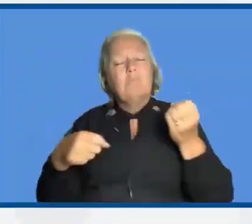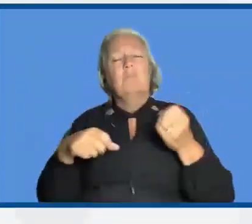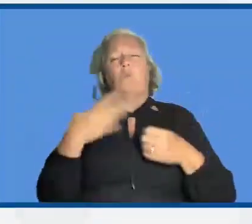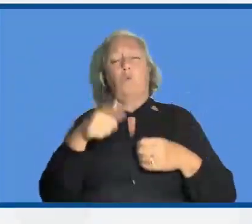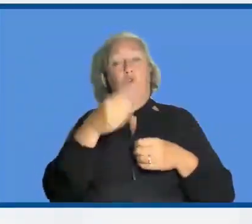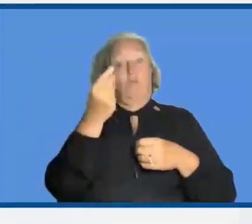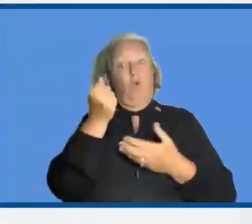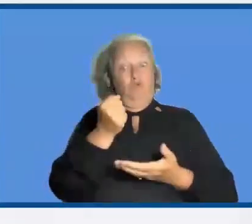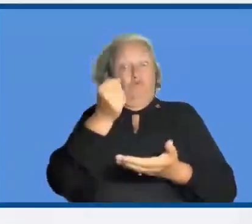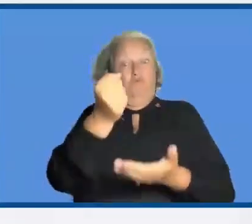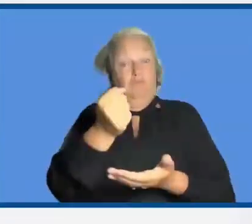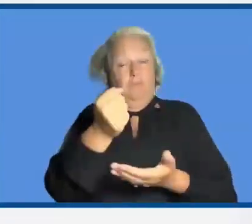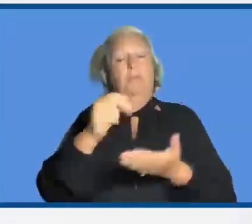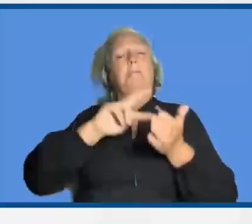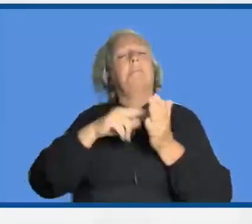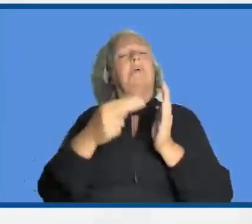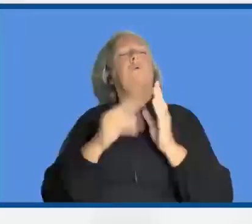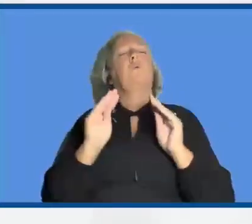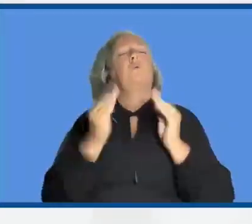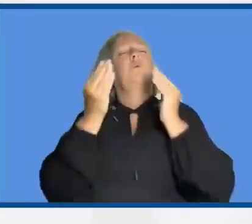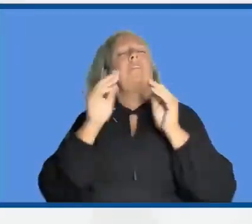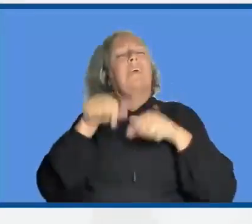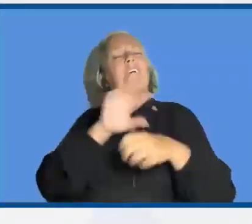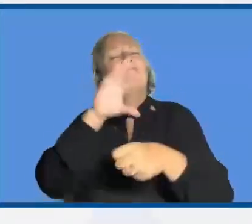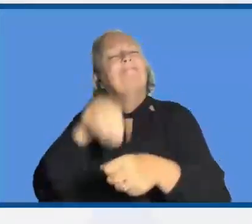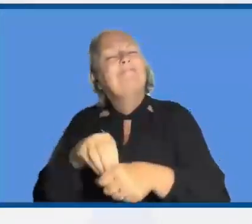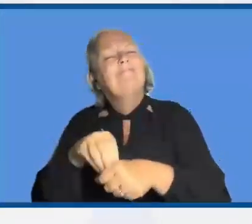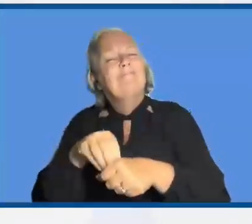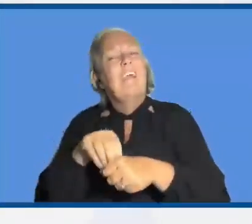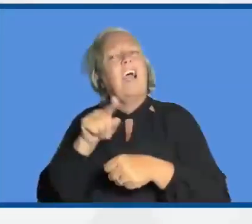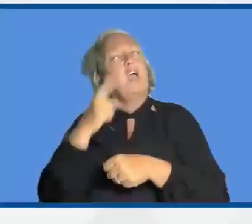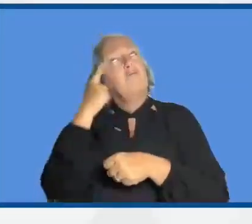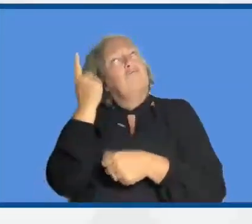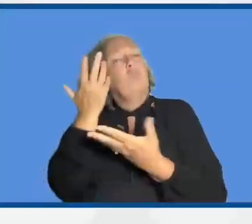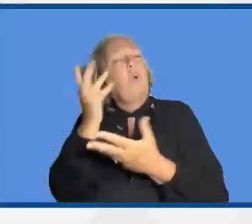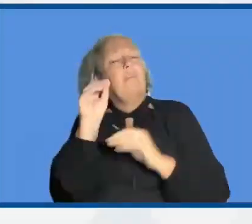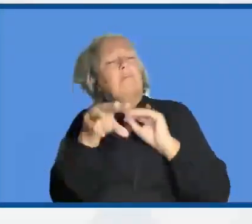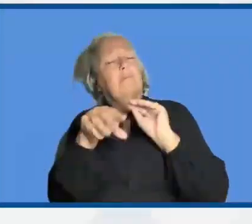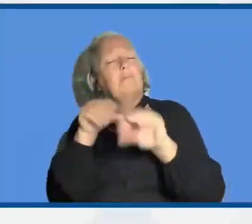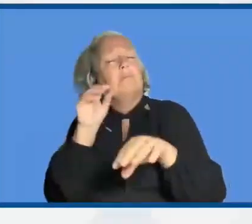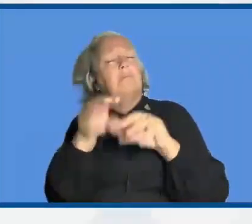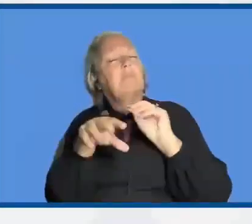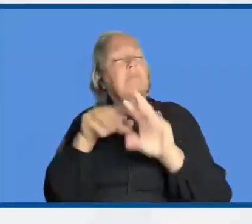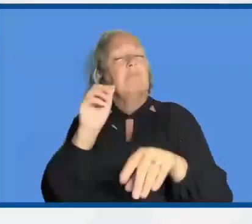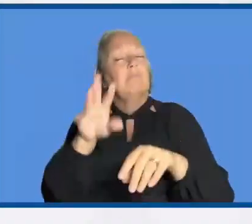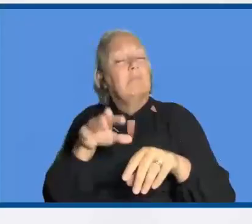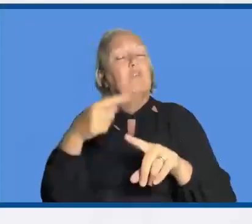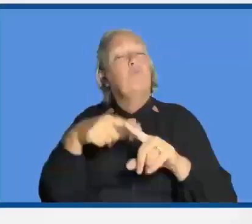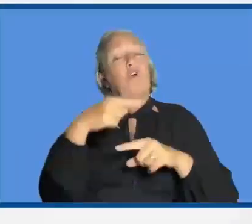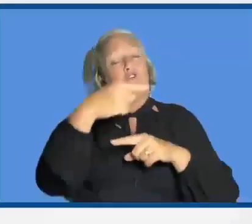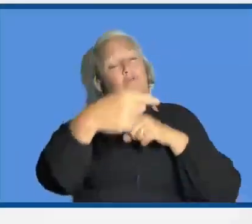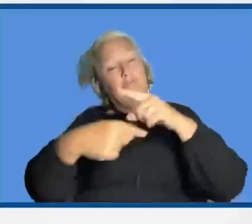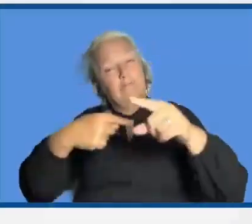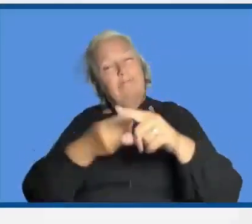can interact and where communities can provide their contributions and also get something in return